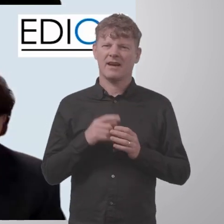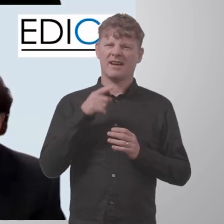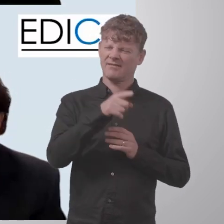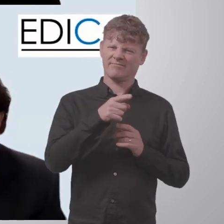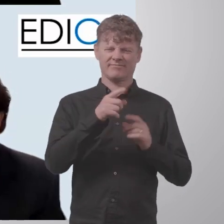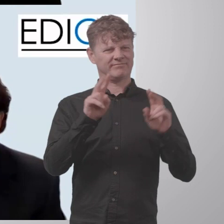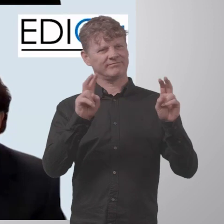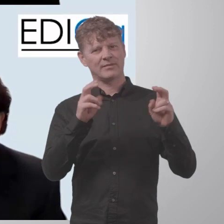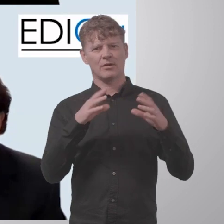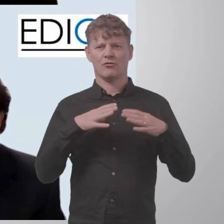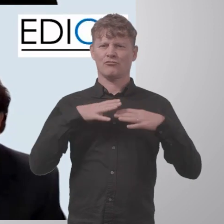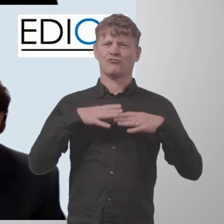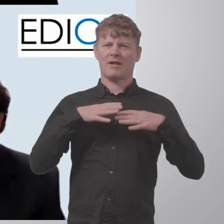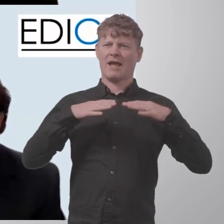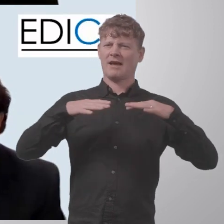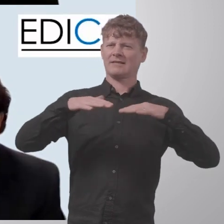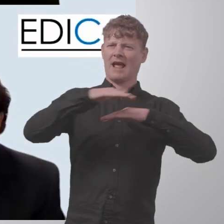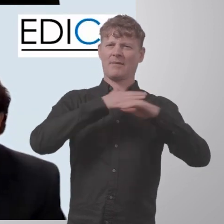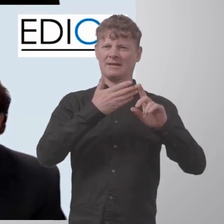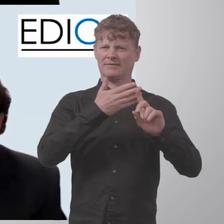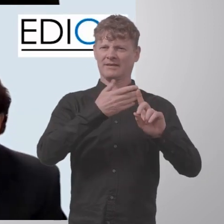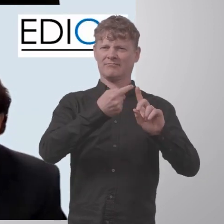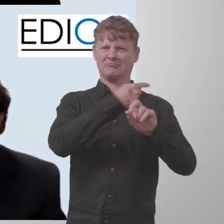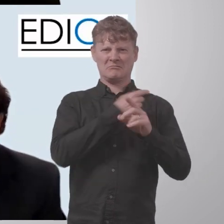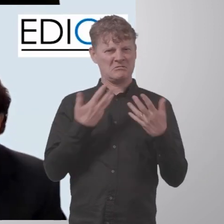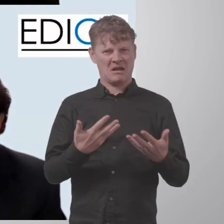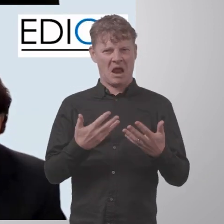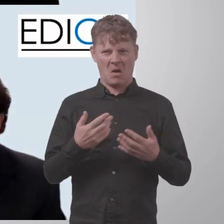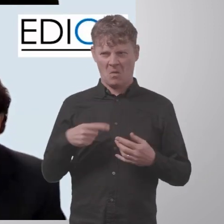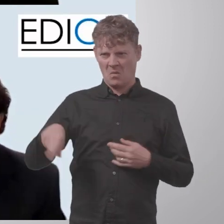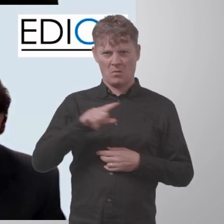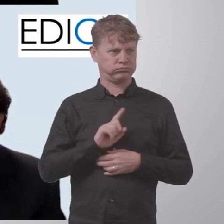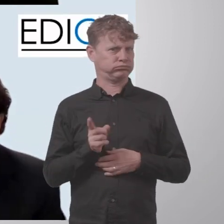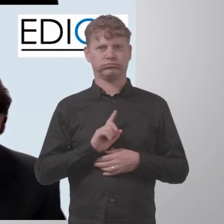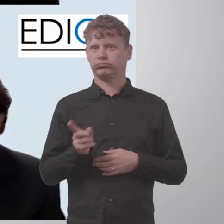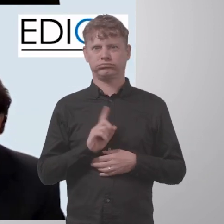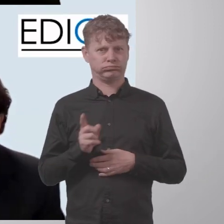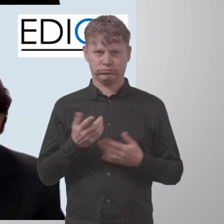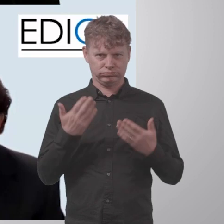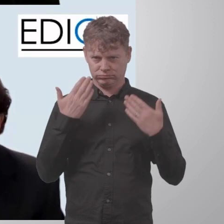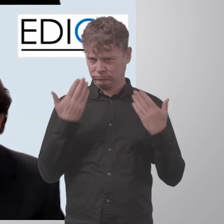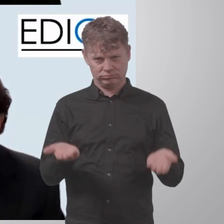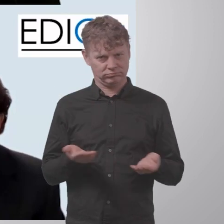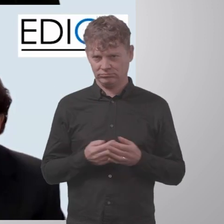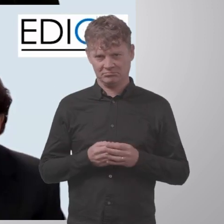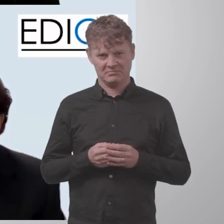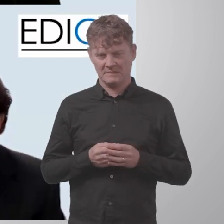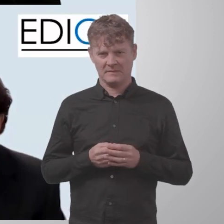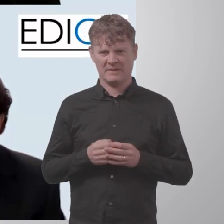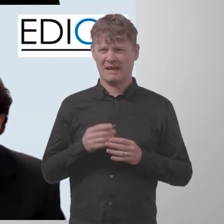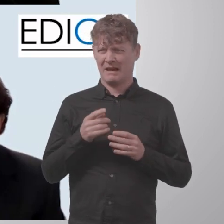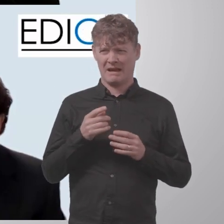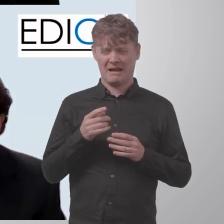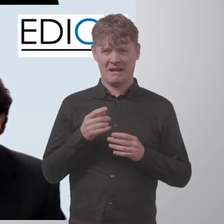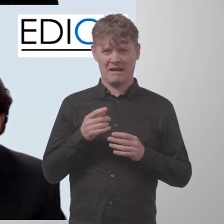people don't necessarily recognize that now. I mean, there's very few people I'd come across who would not who